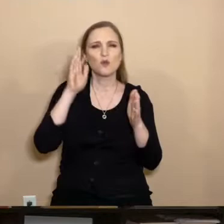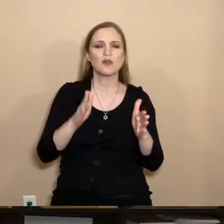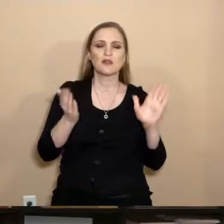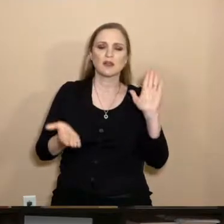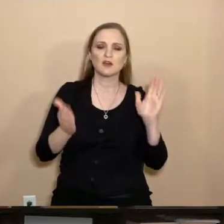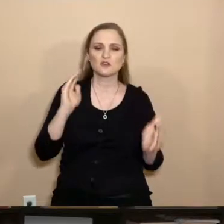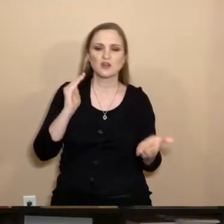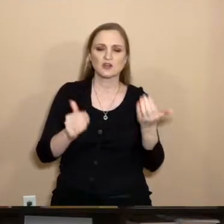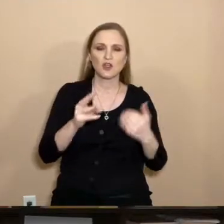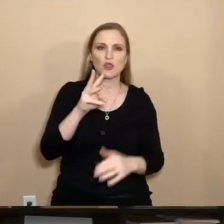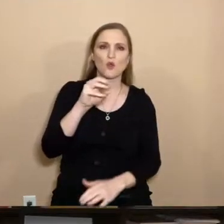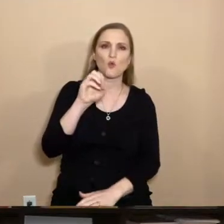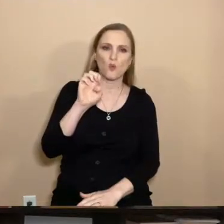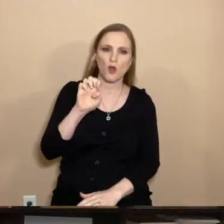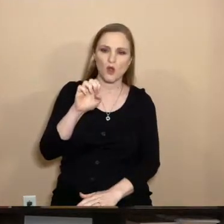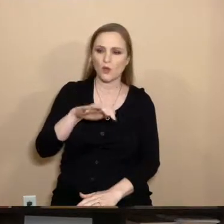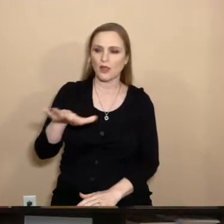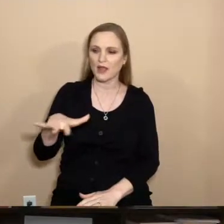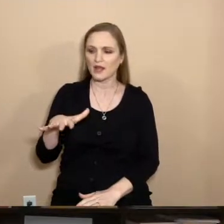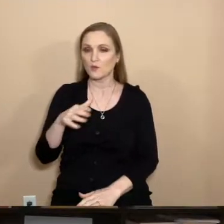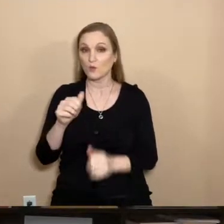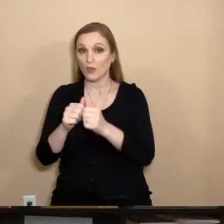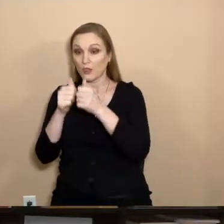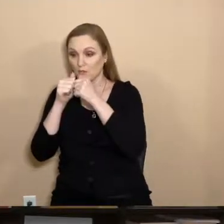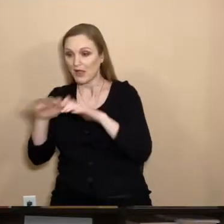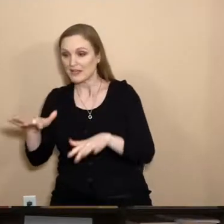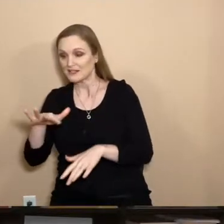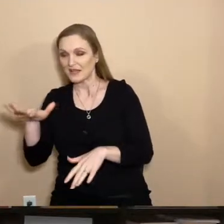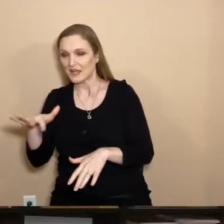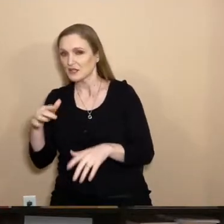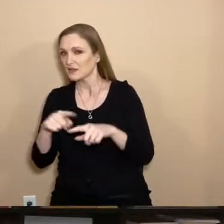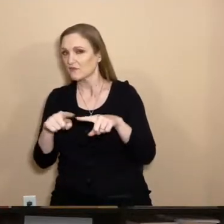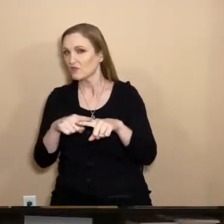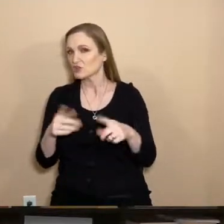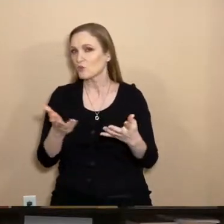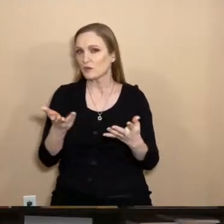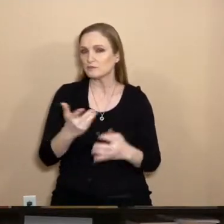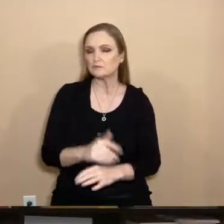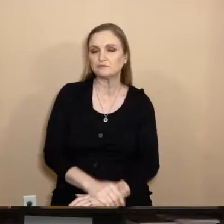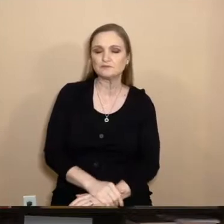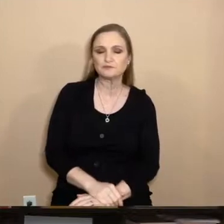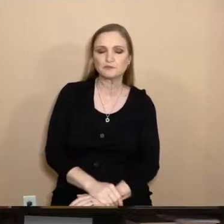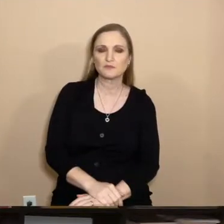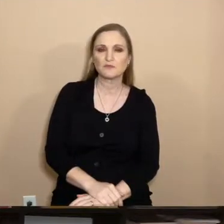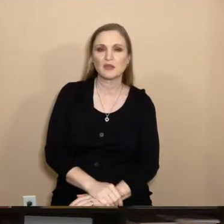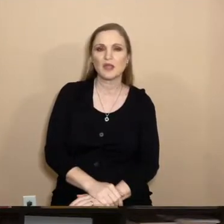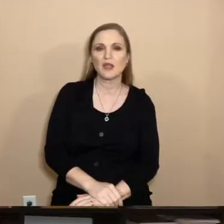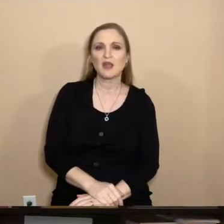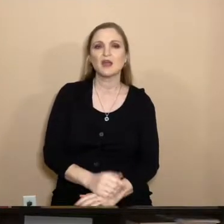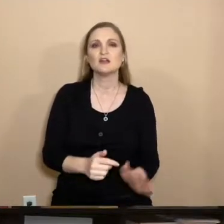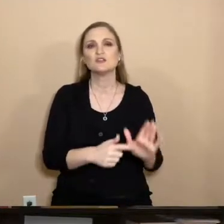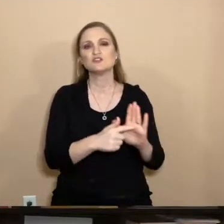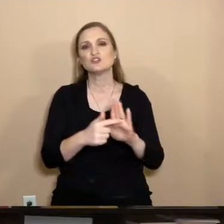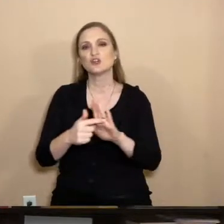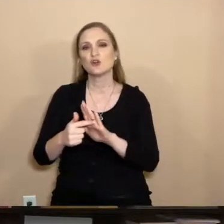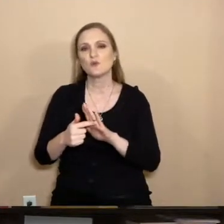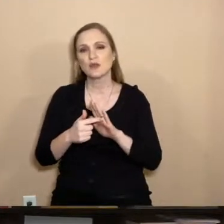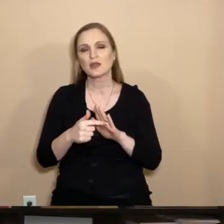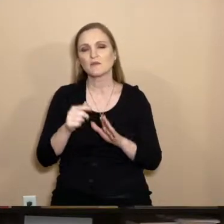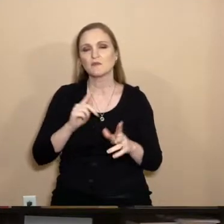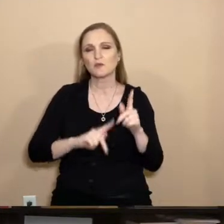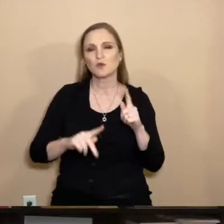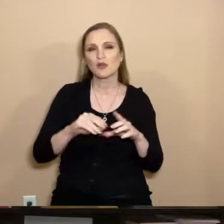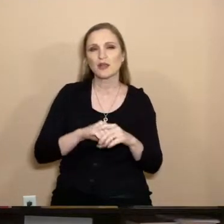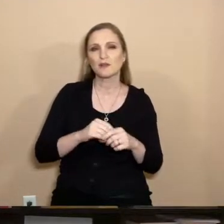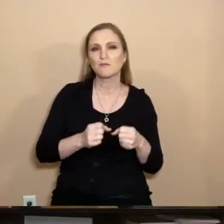contrast the woeful land with the blessed land? What are the differences? And this is a scene of those in power, but